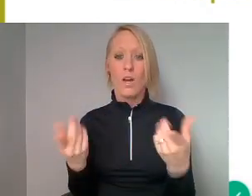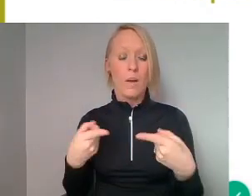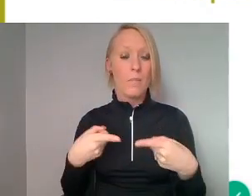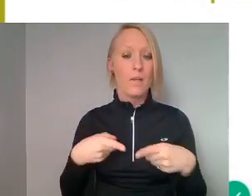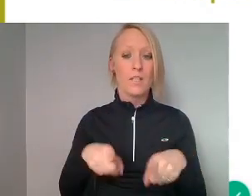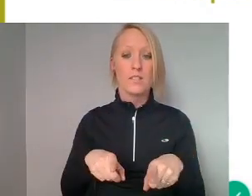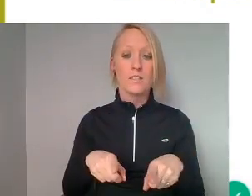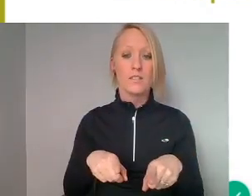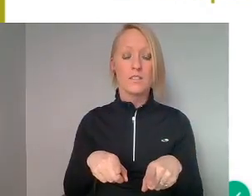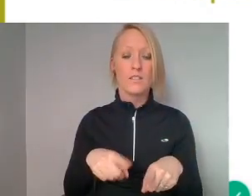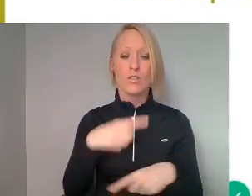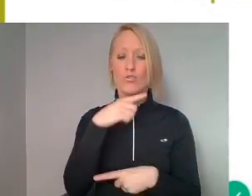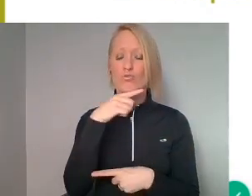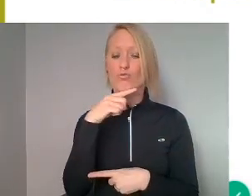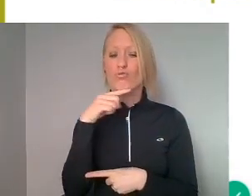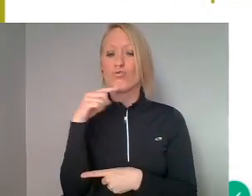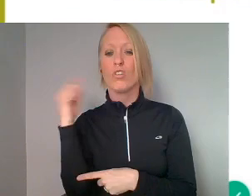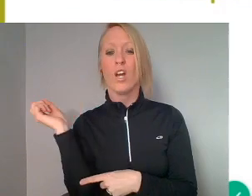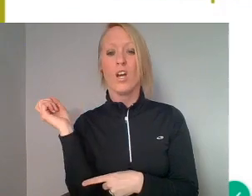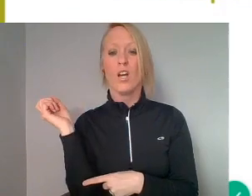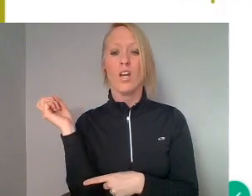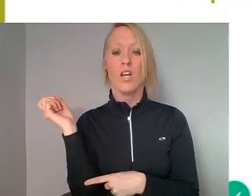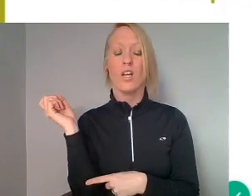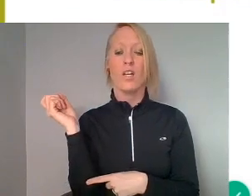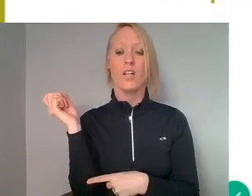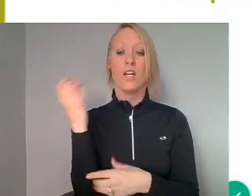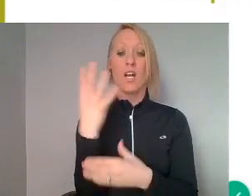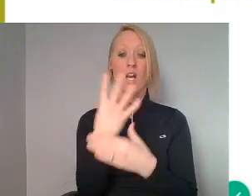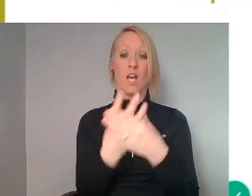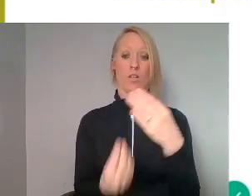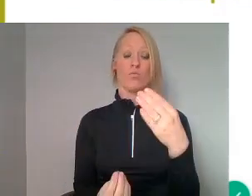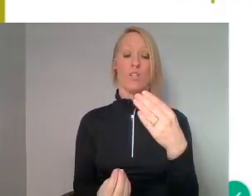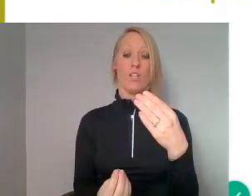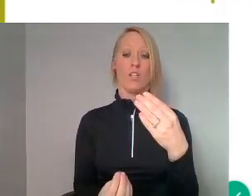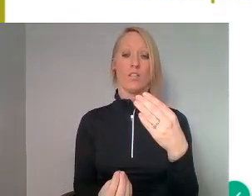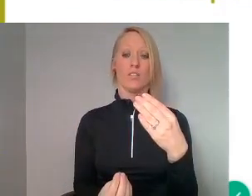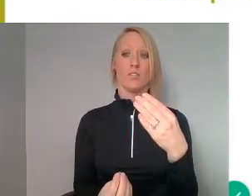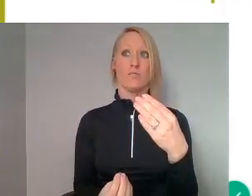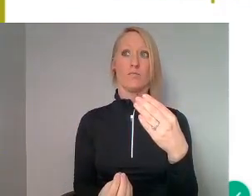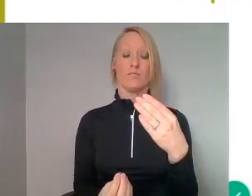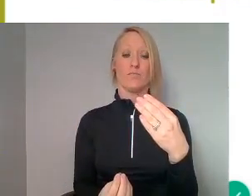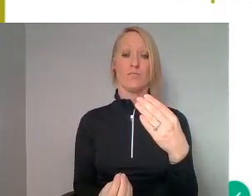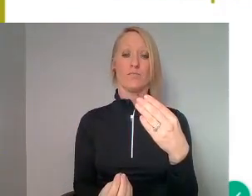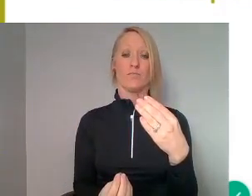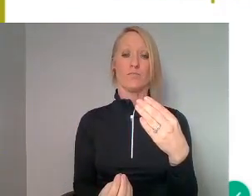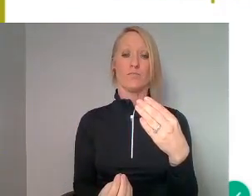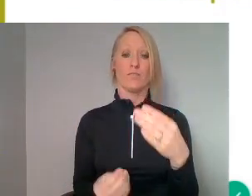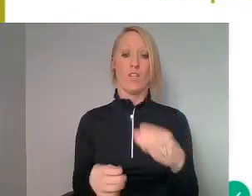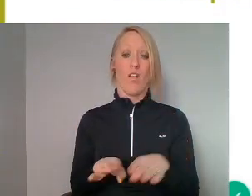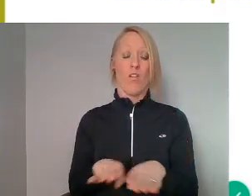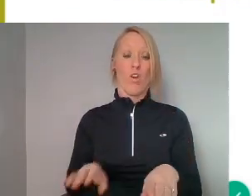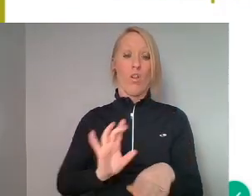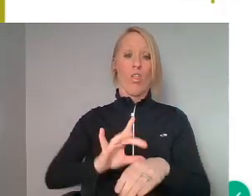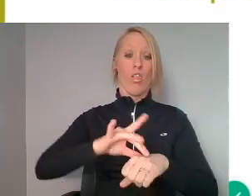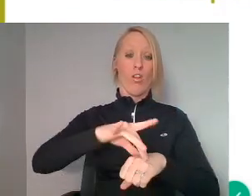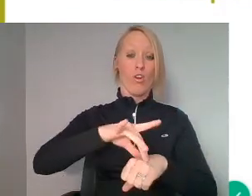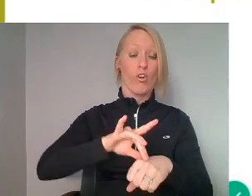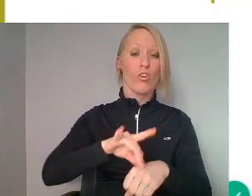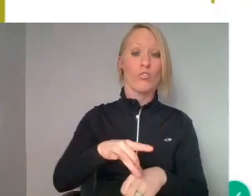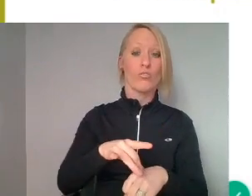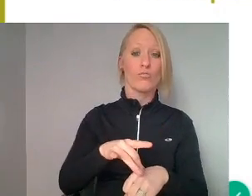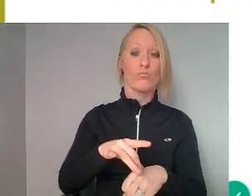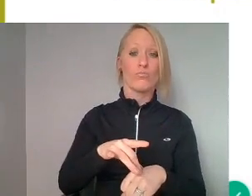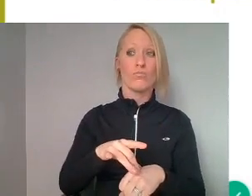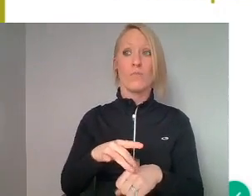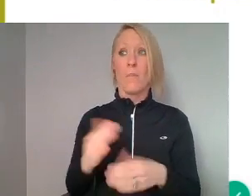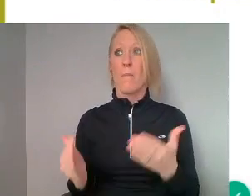to dry out on the vine. Once those peas came out of the pod and they fell back to the earth, they would stomp, like maybe